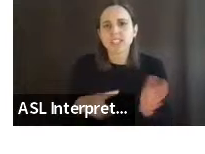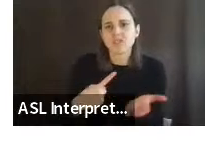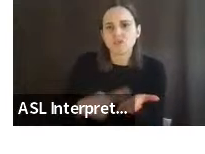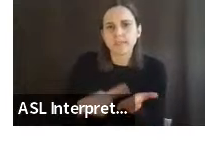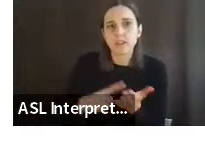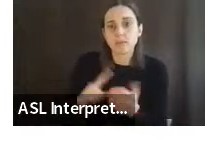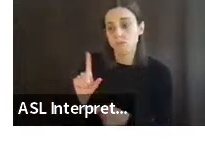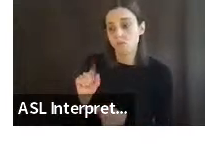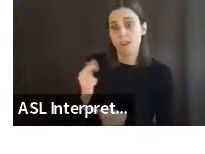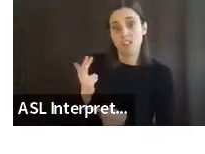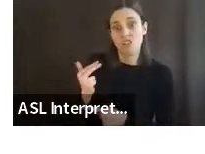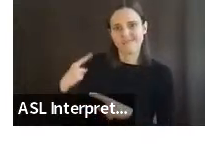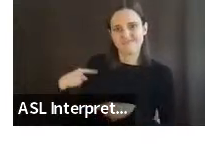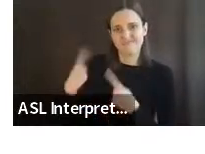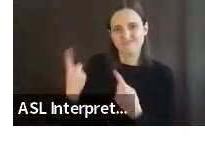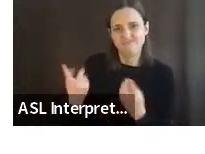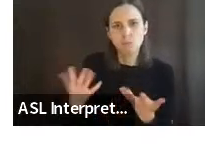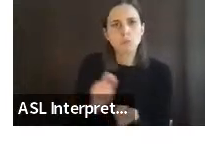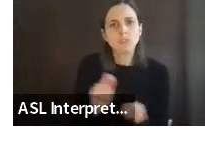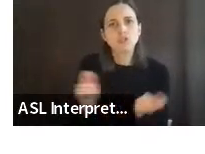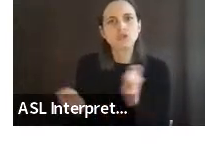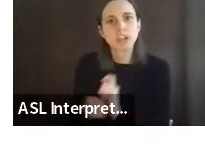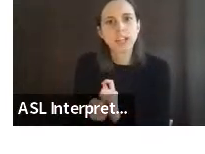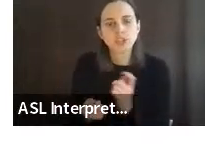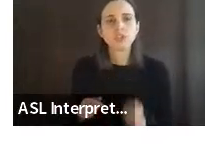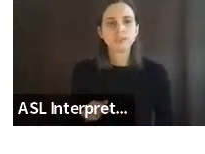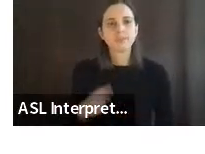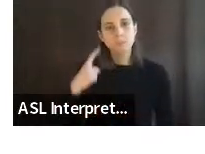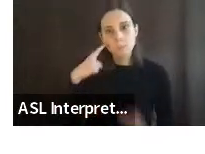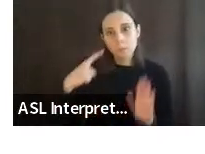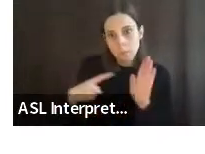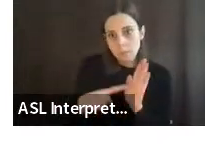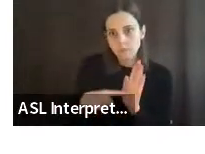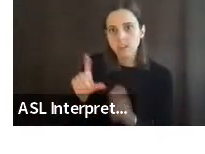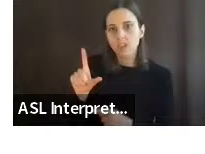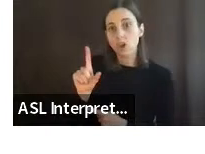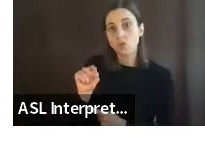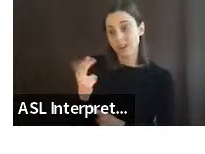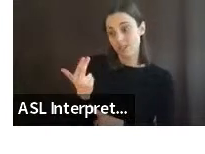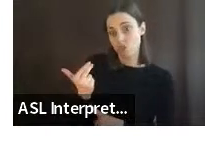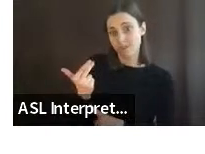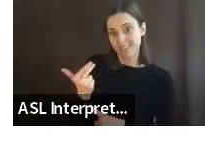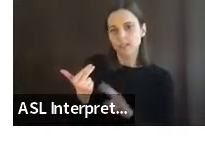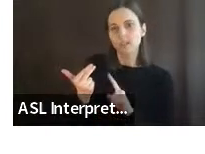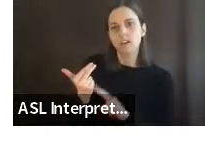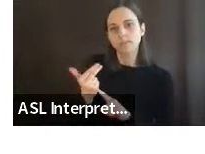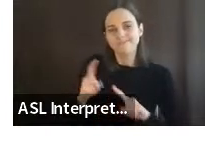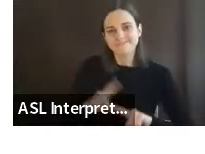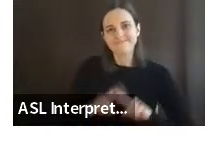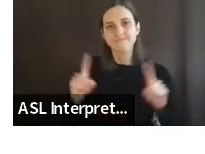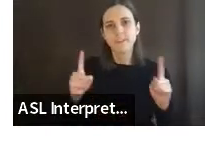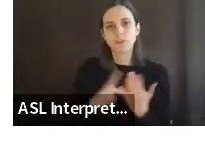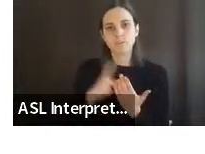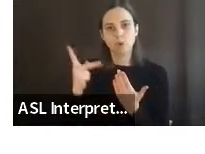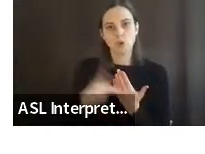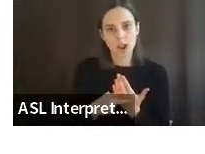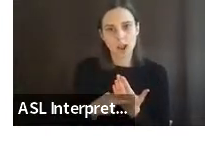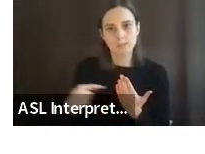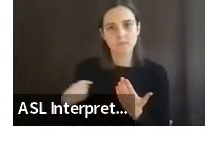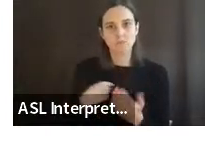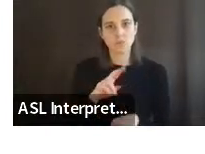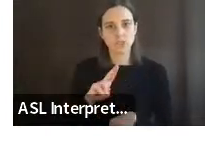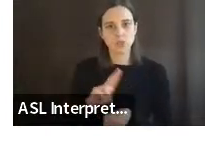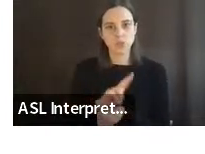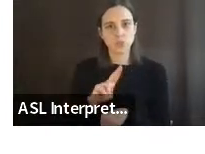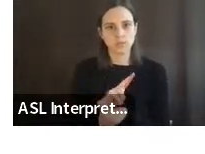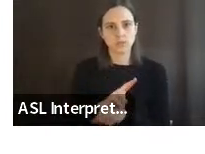2013. And in this instance, the reference to 2013 is when the previous program, which was referred to